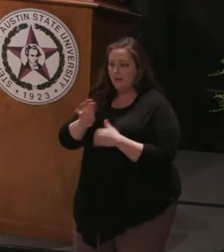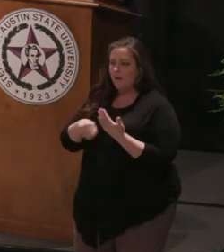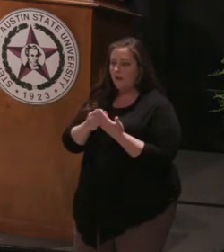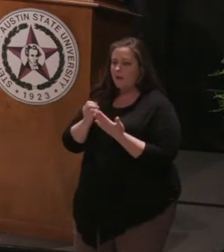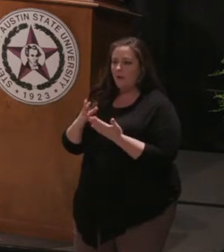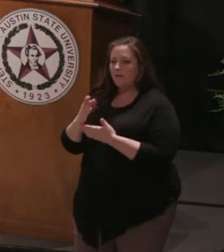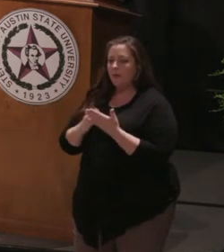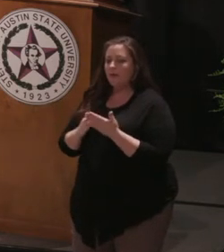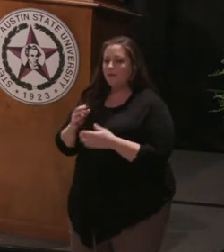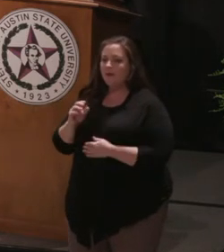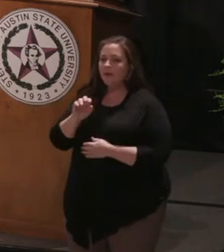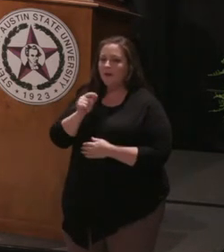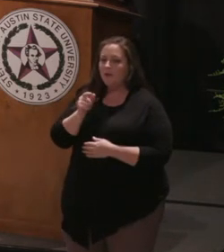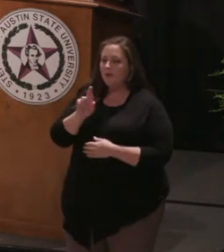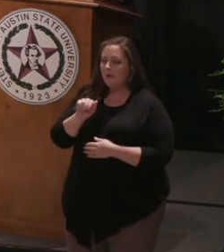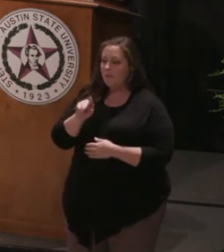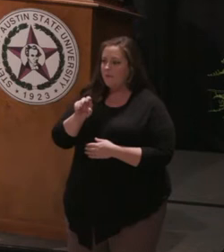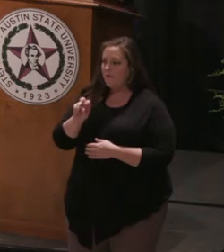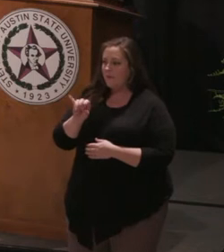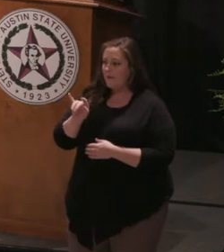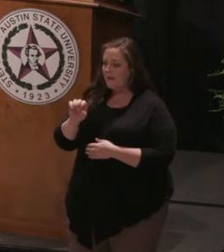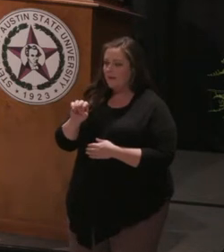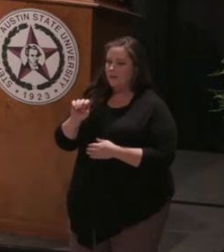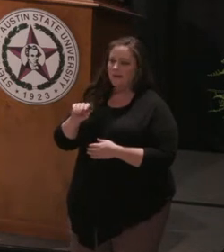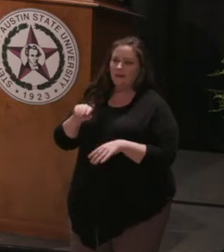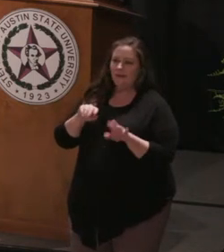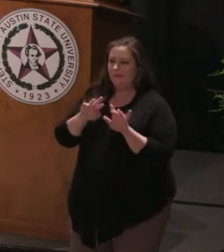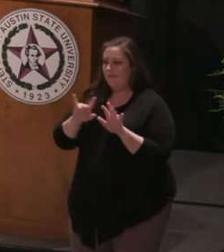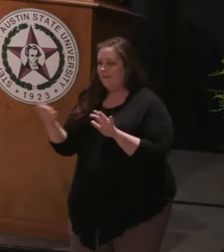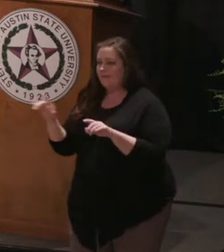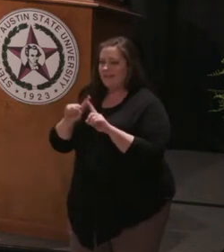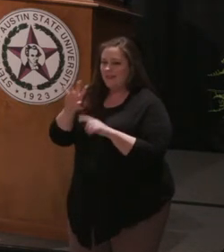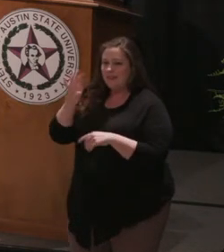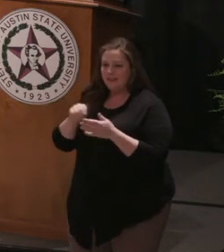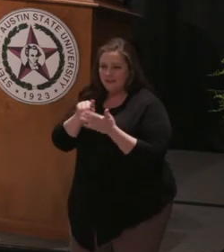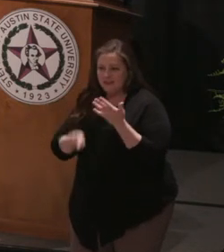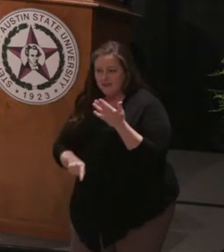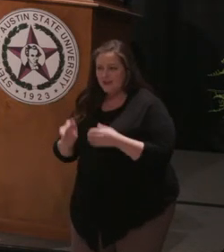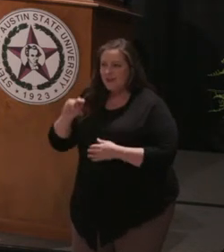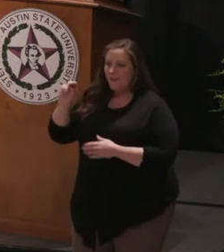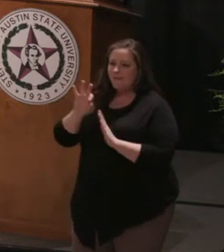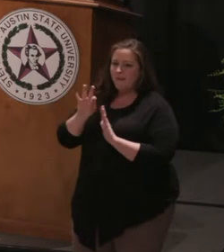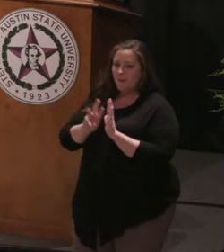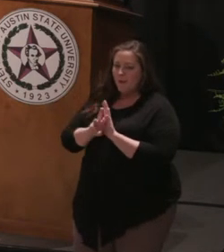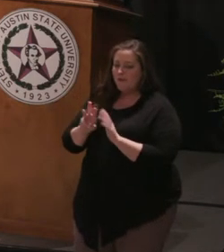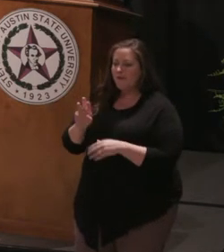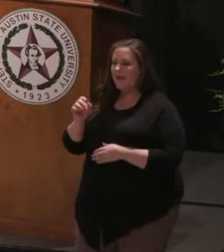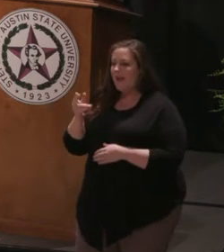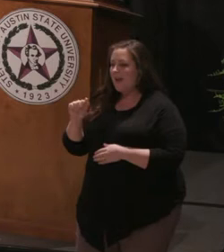or part of Grapevine, Colleyville, South Lake, Keller, Westlake, North Fort Worth, and